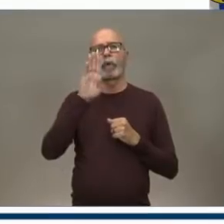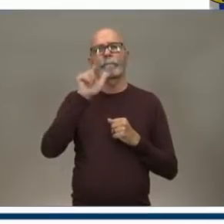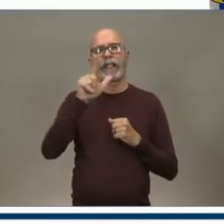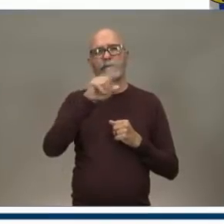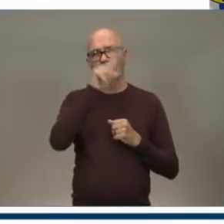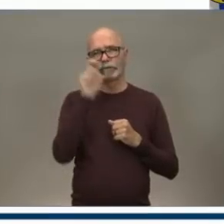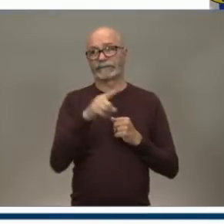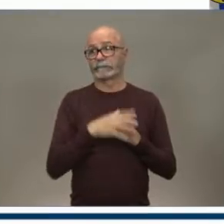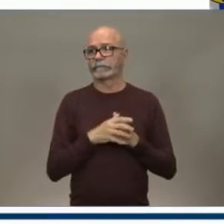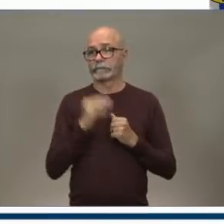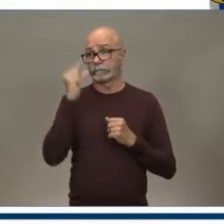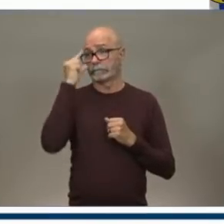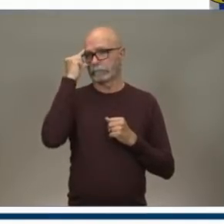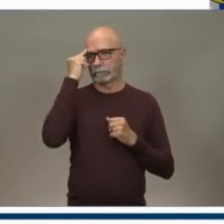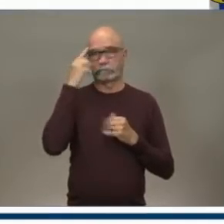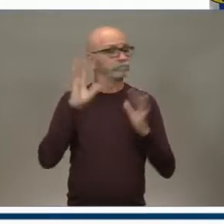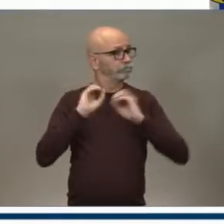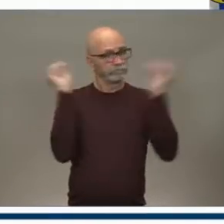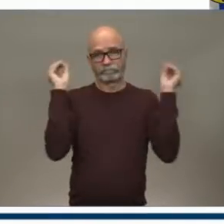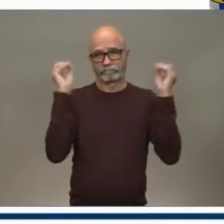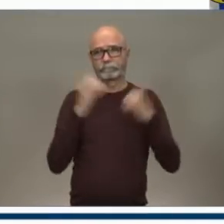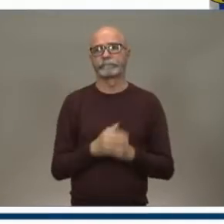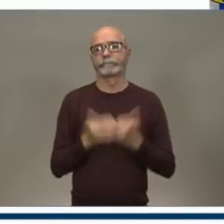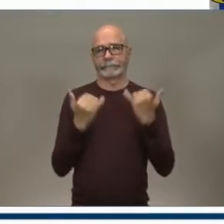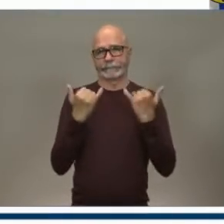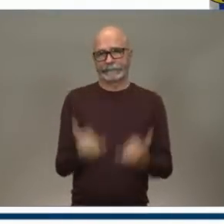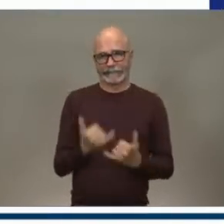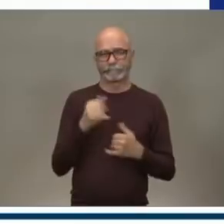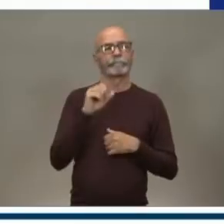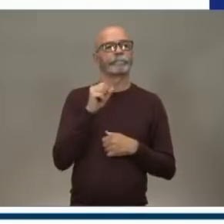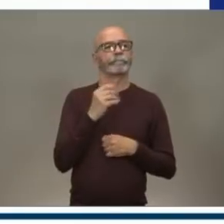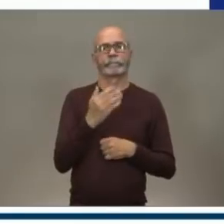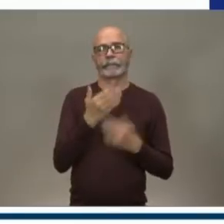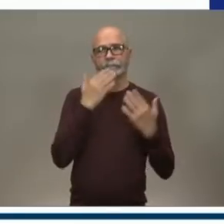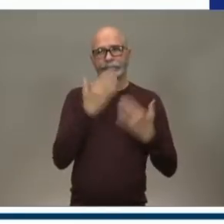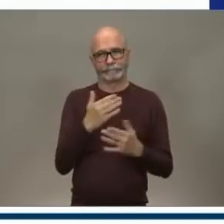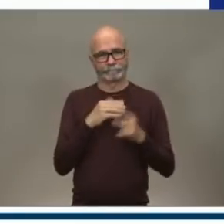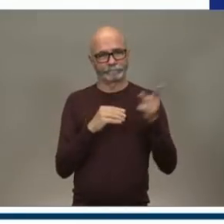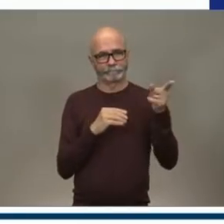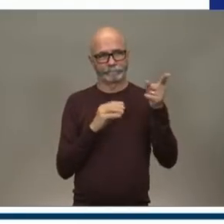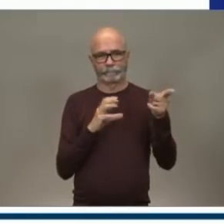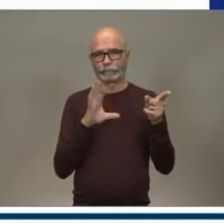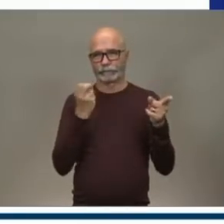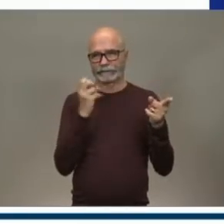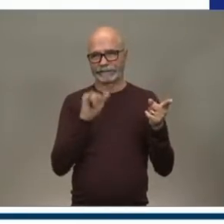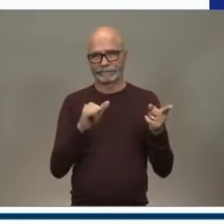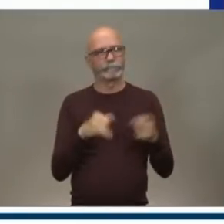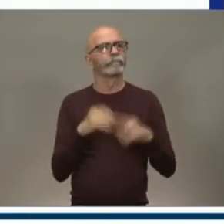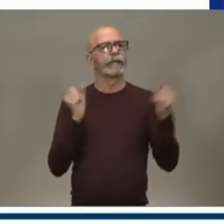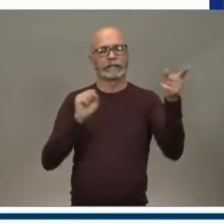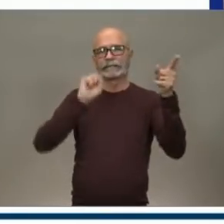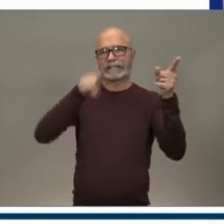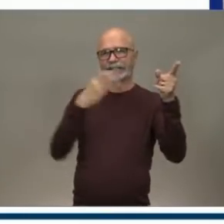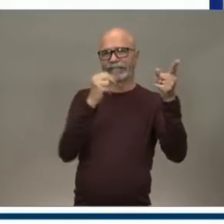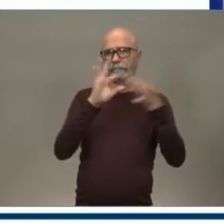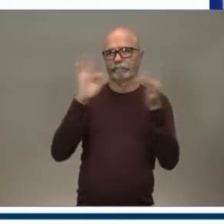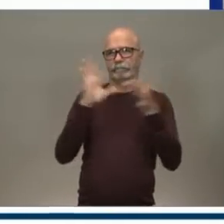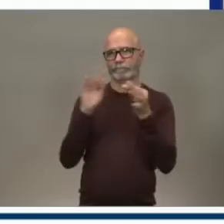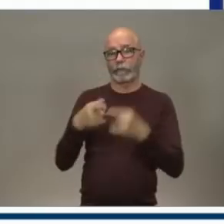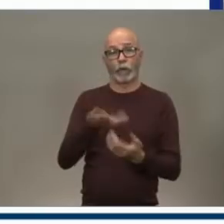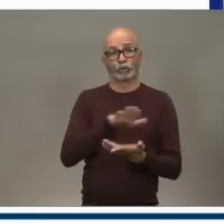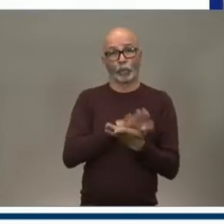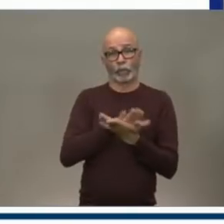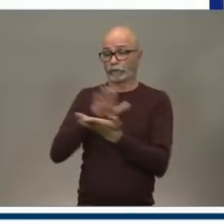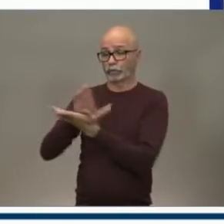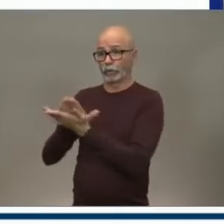And that's all we have for questions today. Thank you, Chrissy. I want to take a moment to talk about the cases at our two schools. I'm hearing that some students